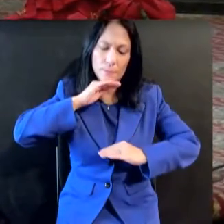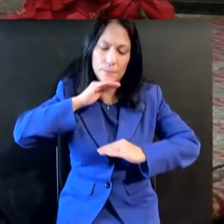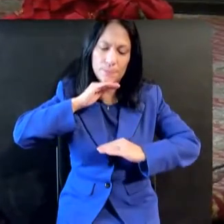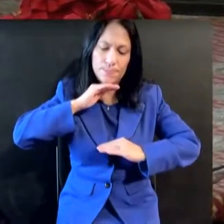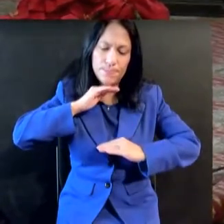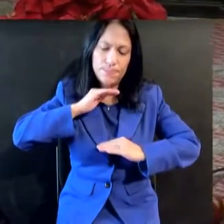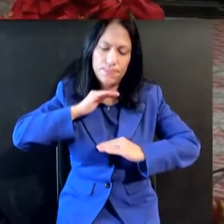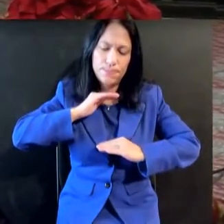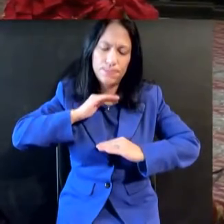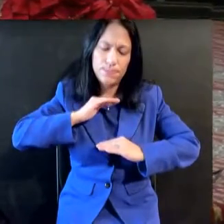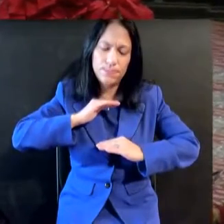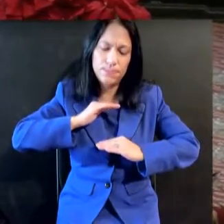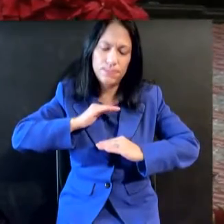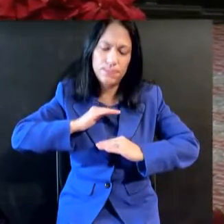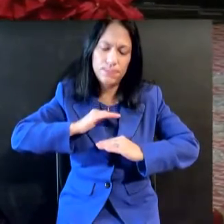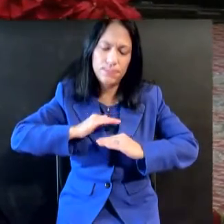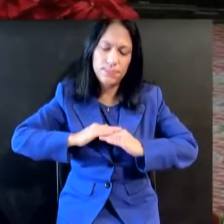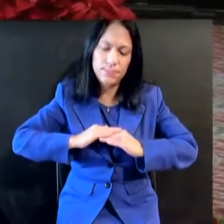willingly,